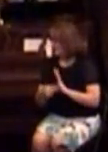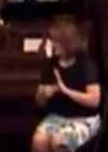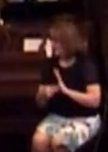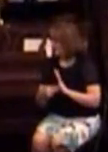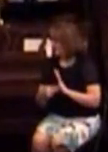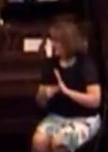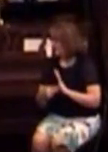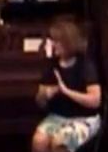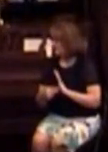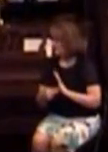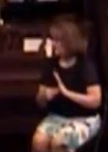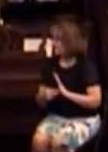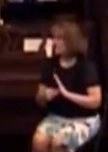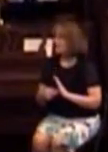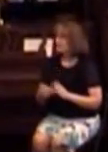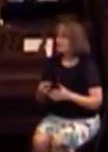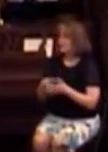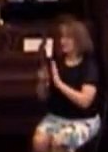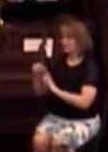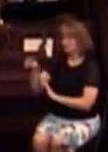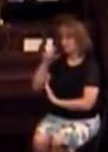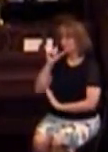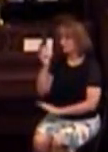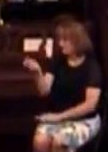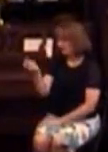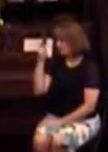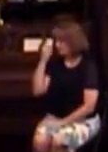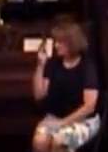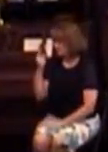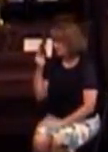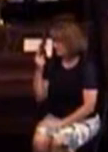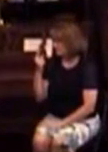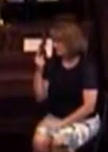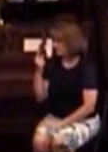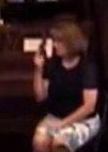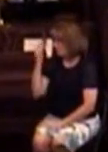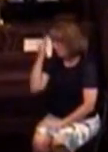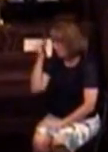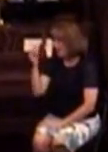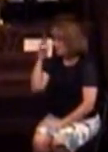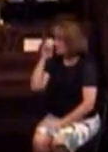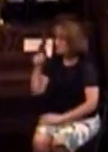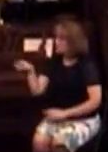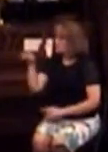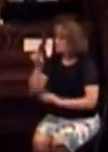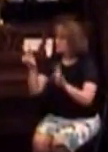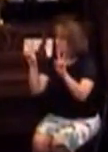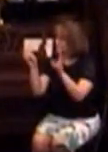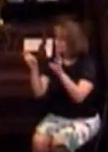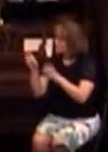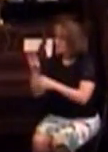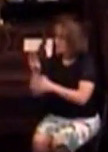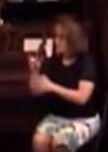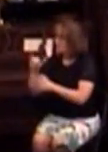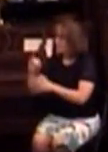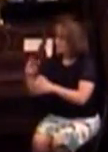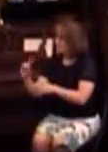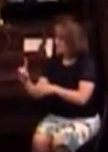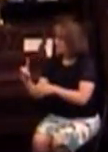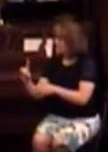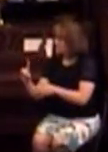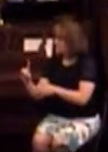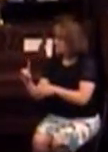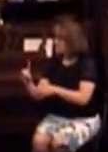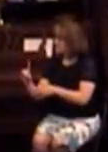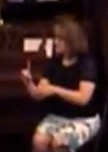get it. And you don't get it because you're blind. And I'm saying that, like, you're blind,